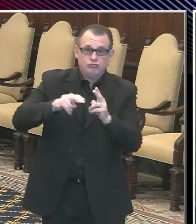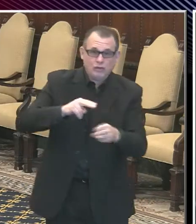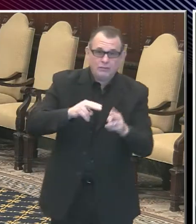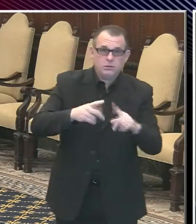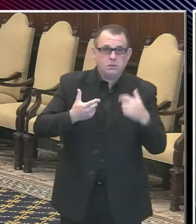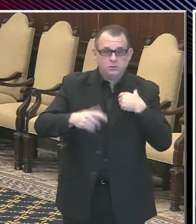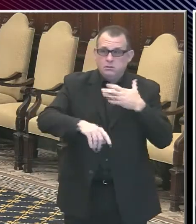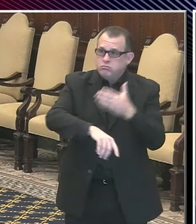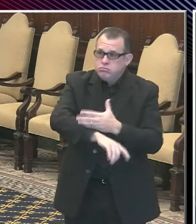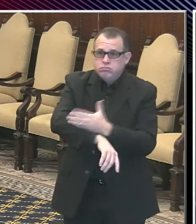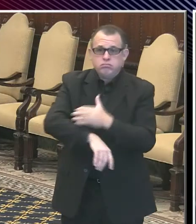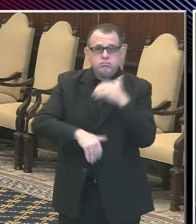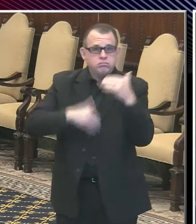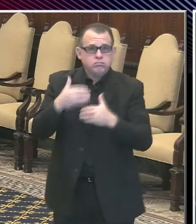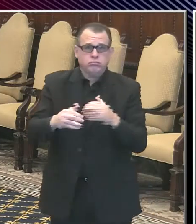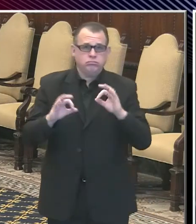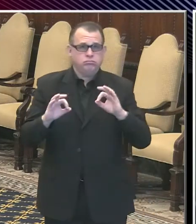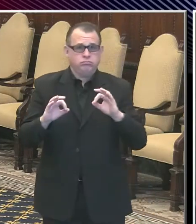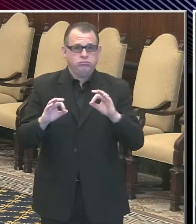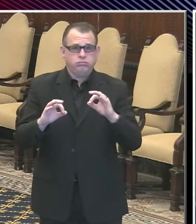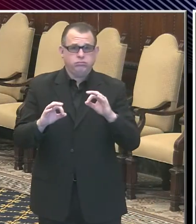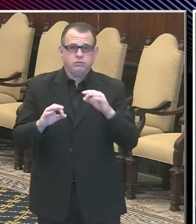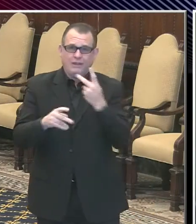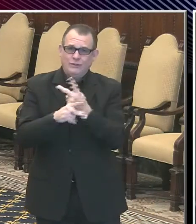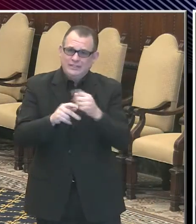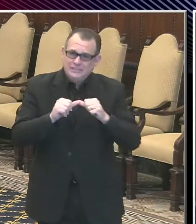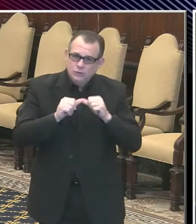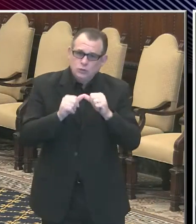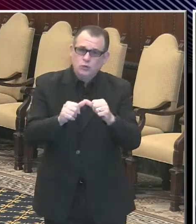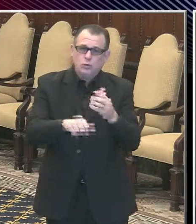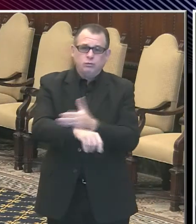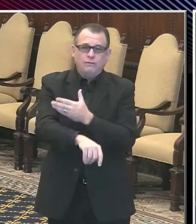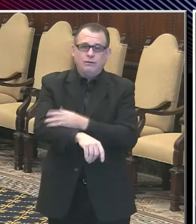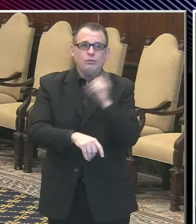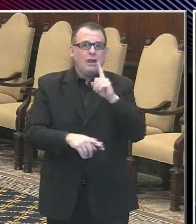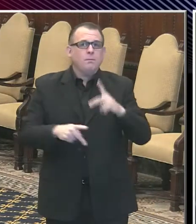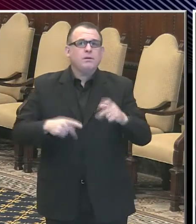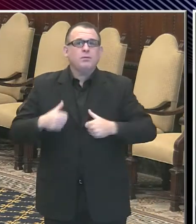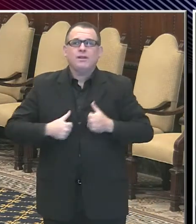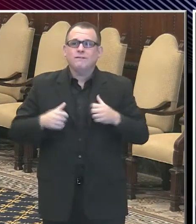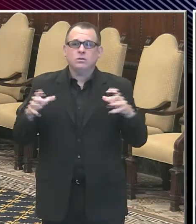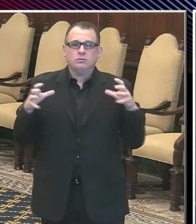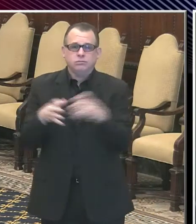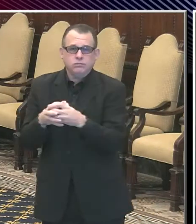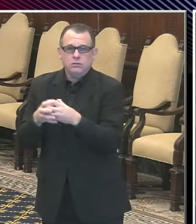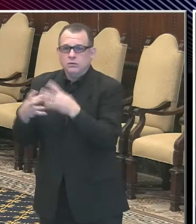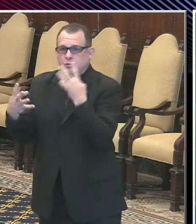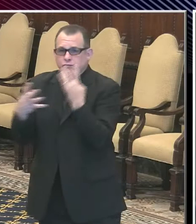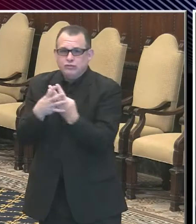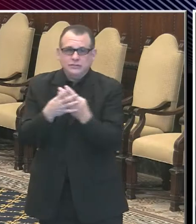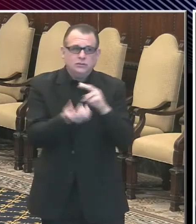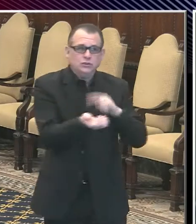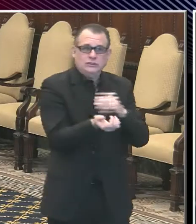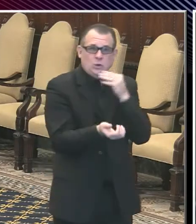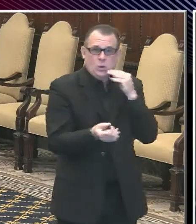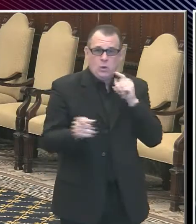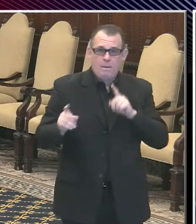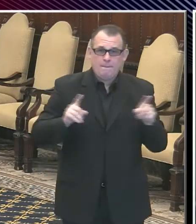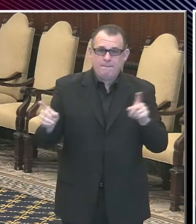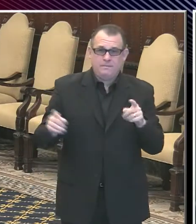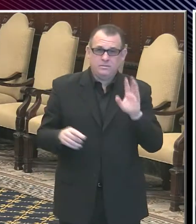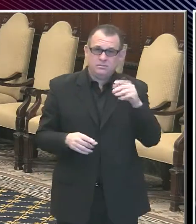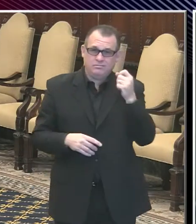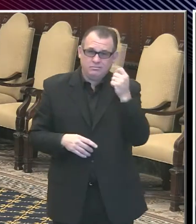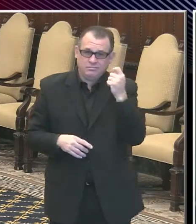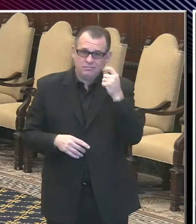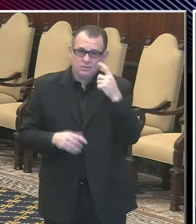of cases every day. We're continuing to make progress in our congregate settings. If you look at the graph on our website about our nursing home cases, you can see that those are on the